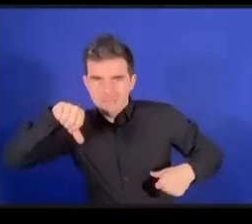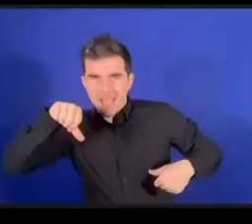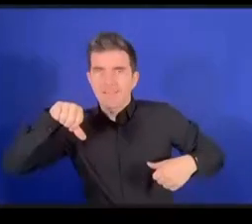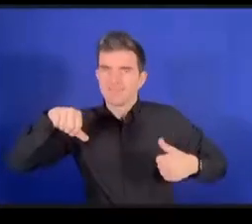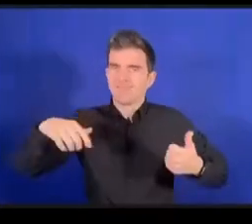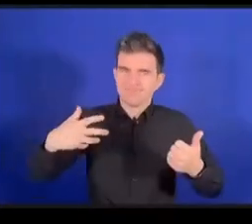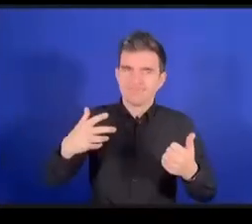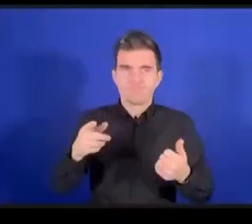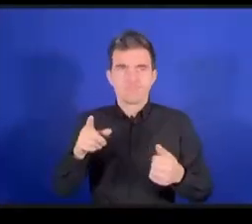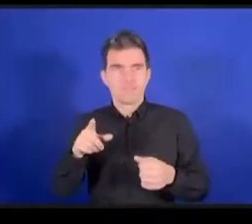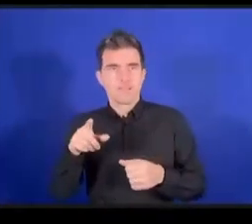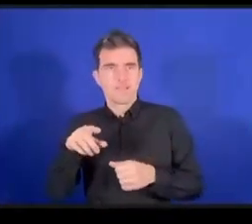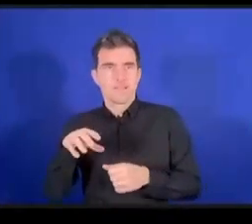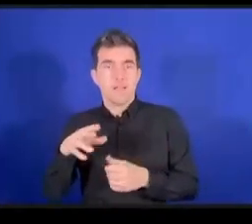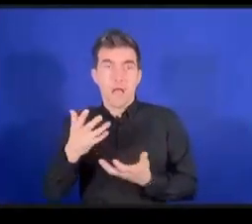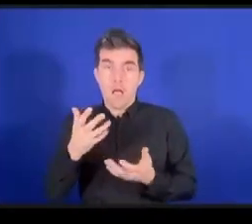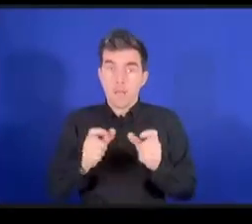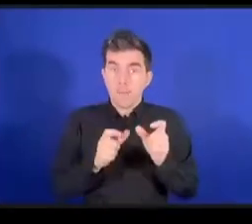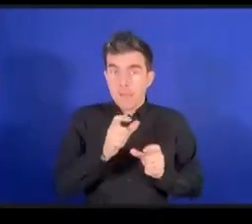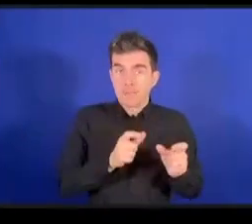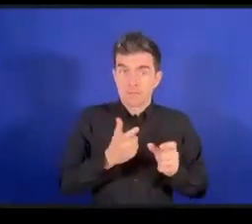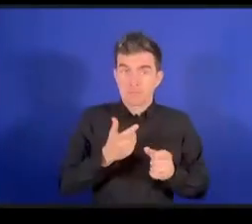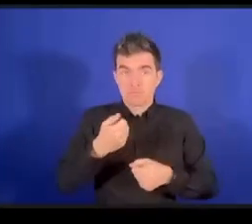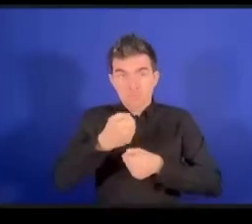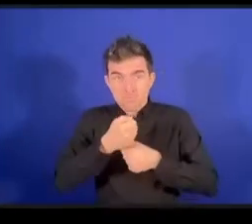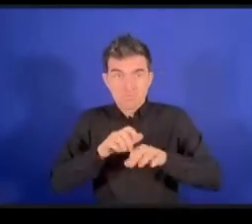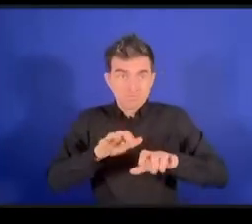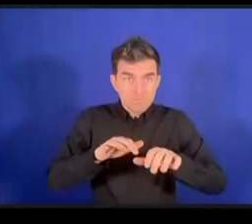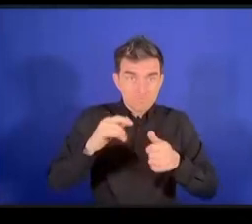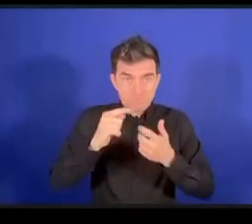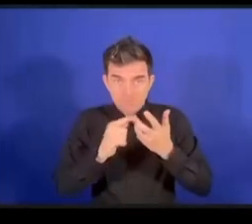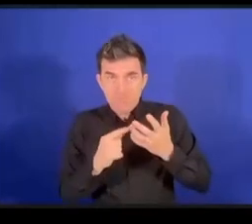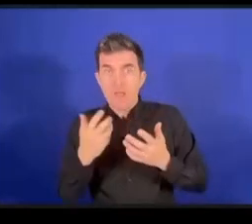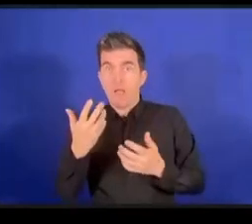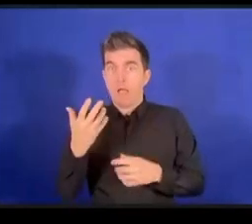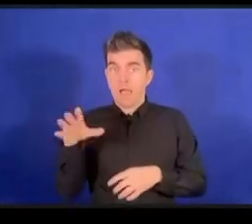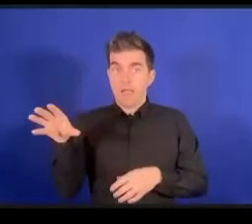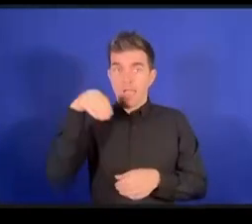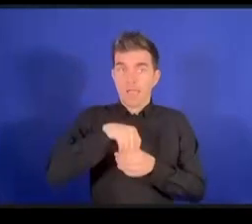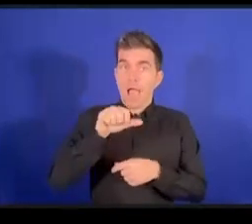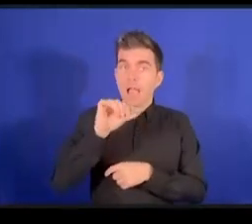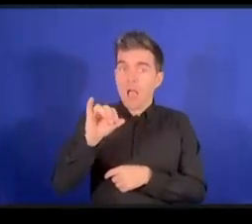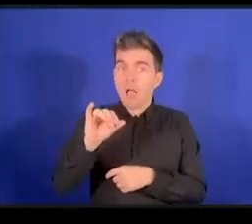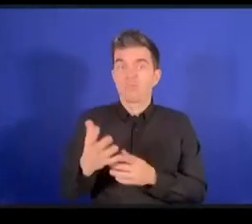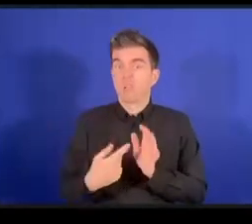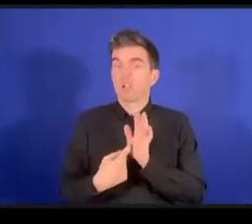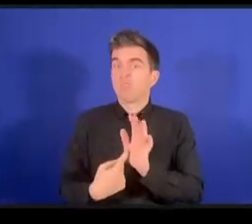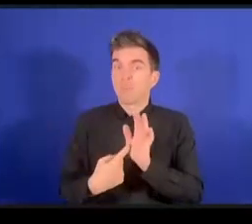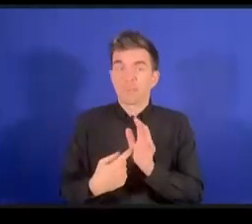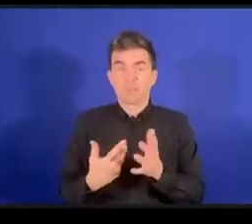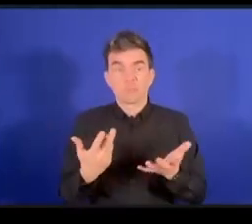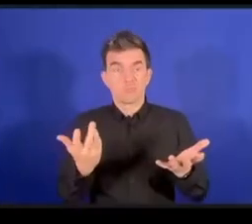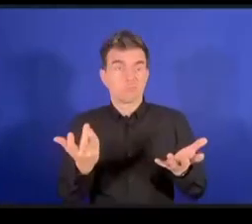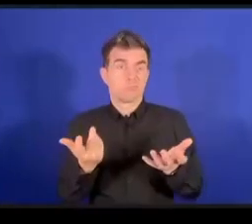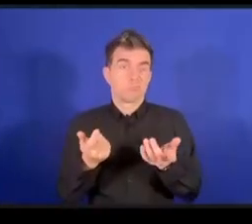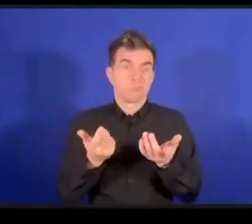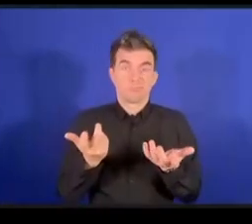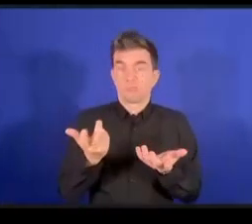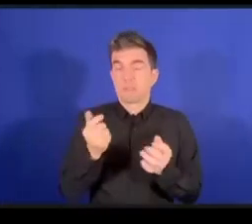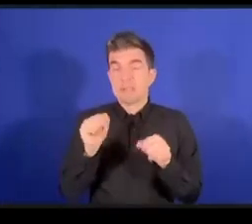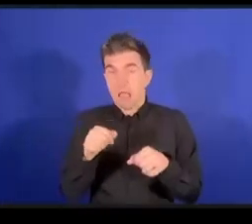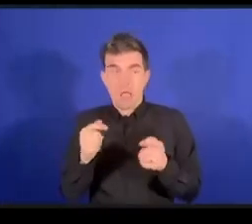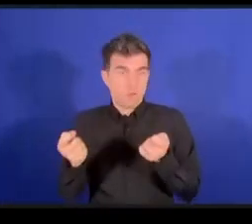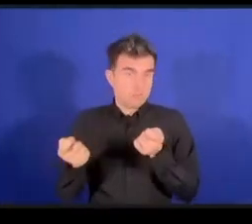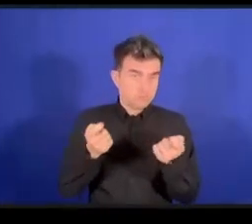of operation, to extract passwords from, or even beyond password kind of security